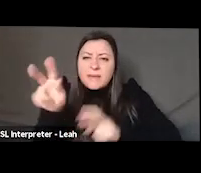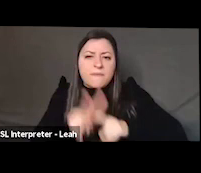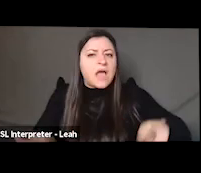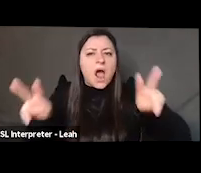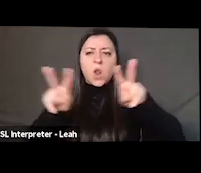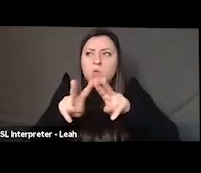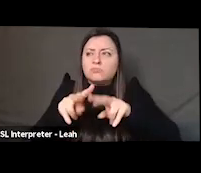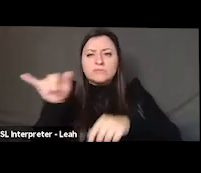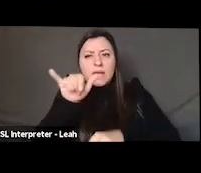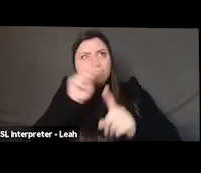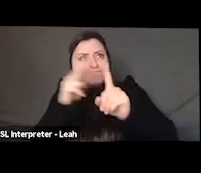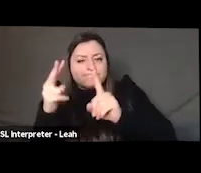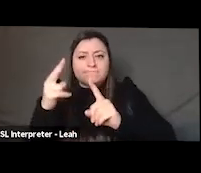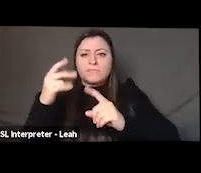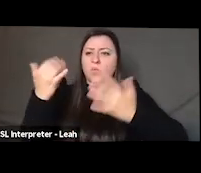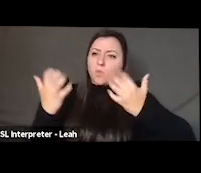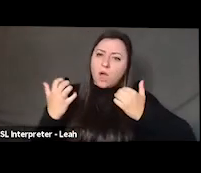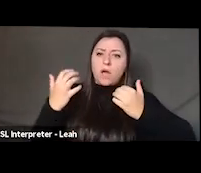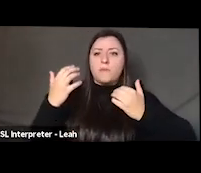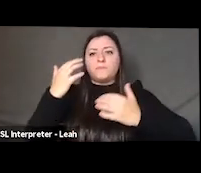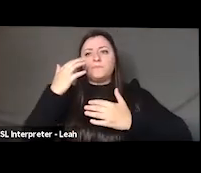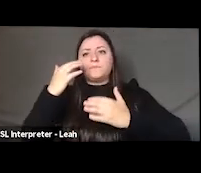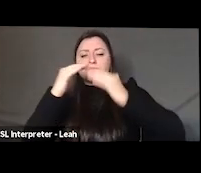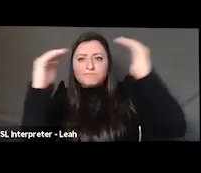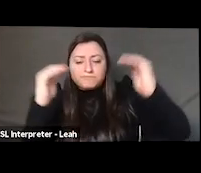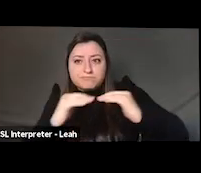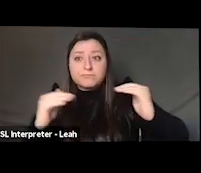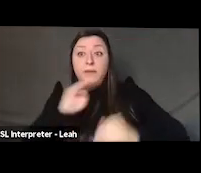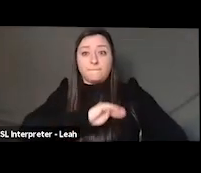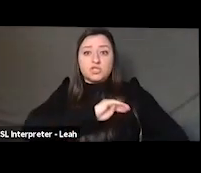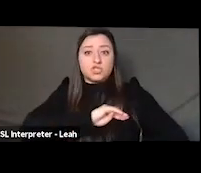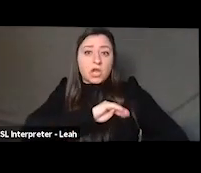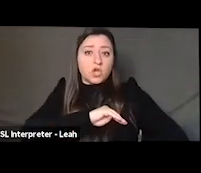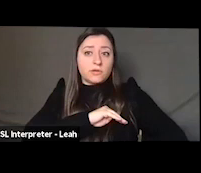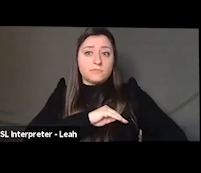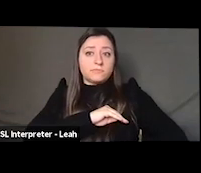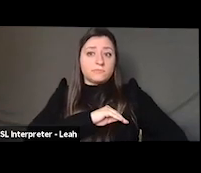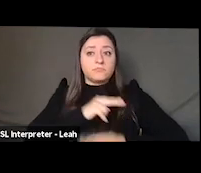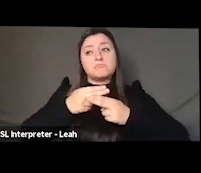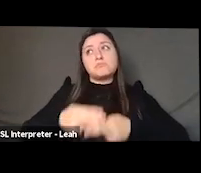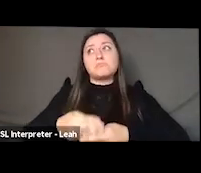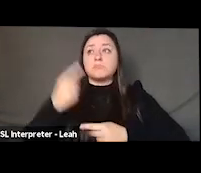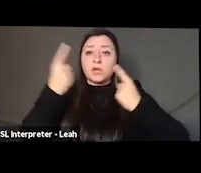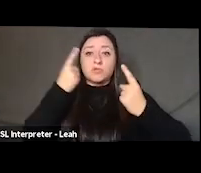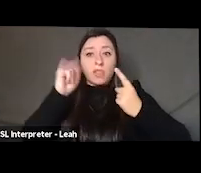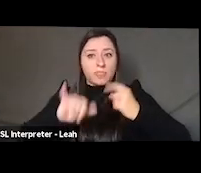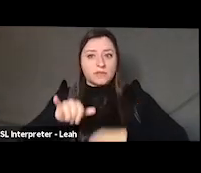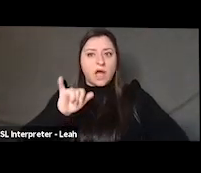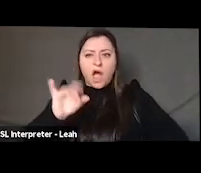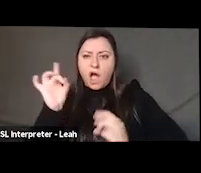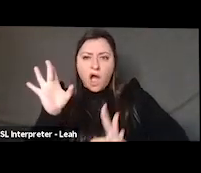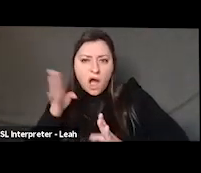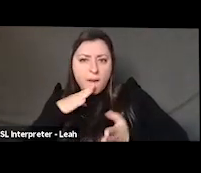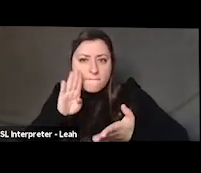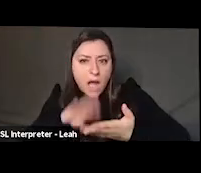set of social hierarchy. The missionaries considered that this is bad and